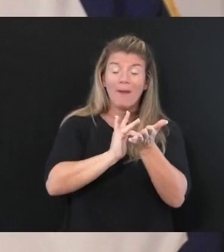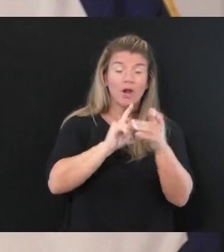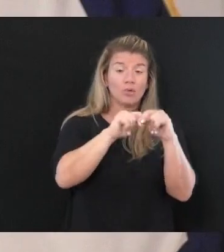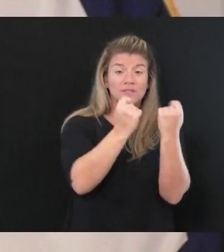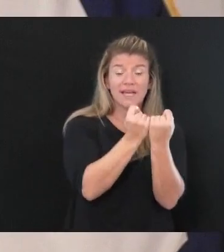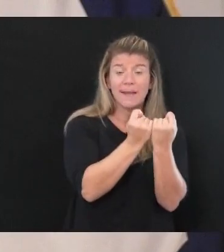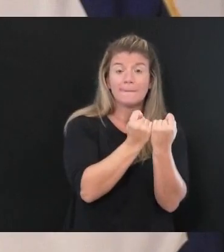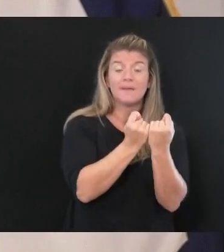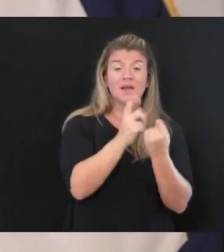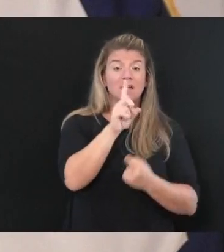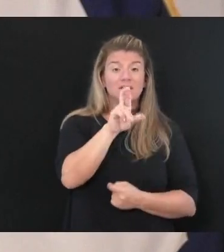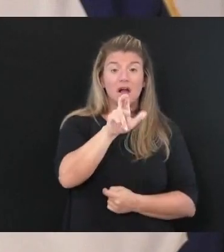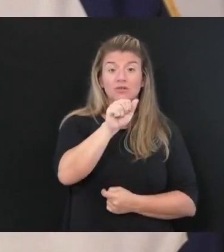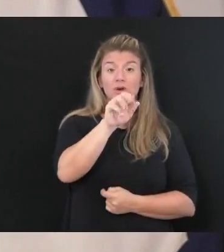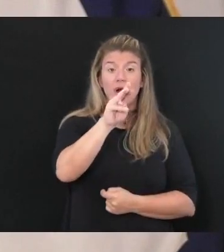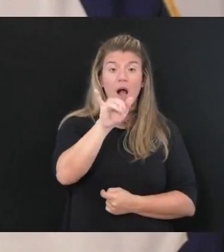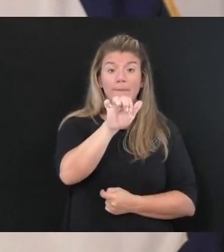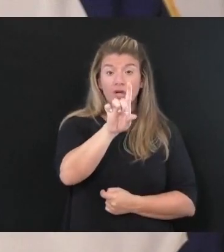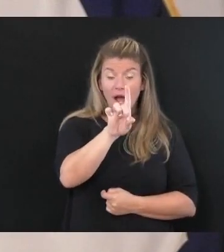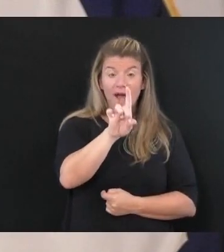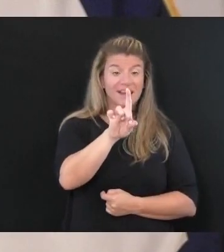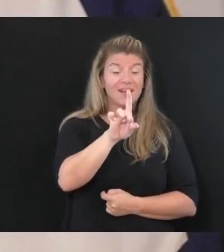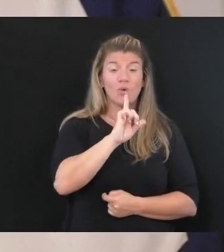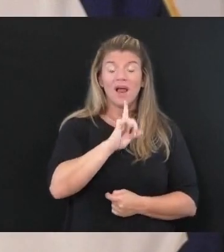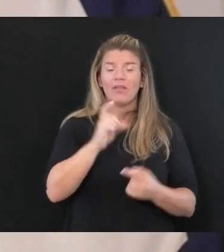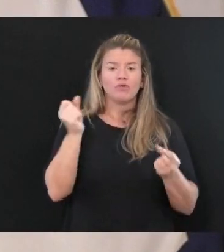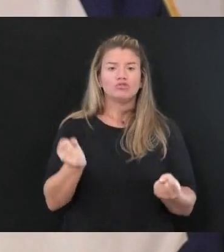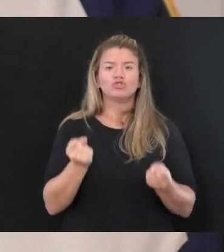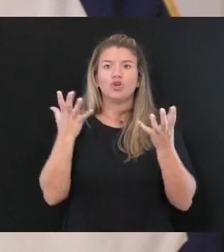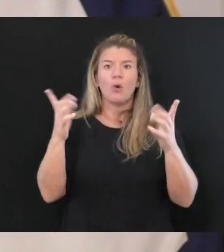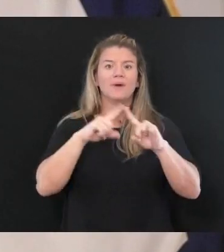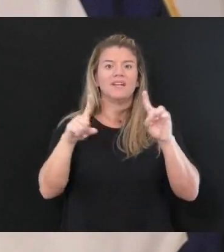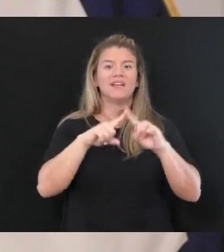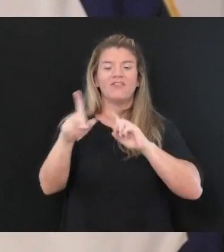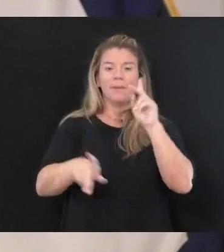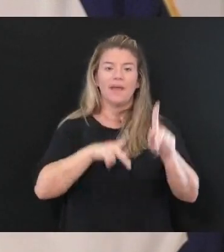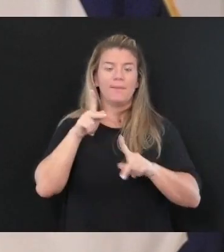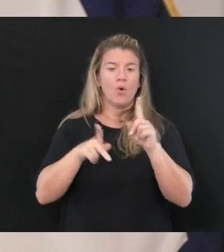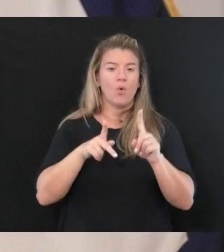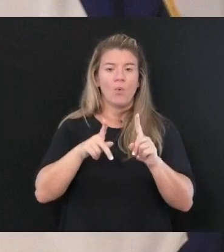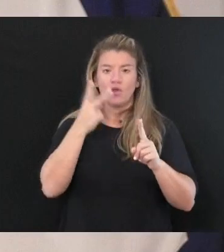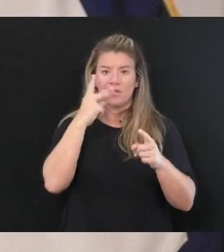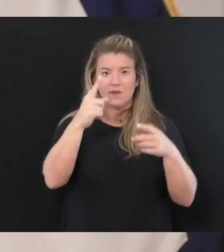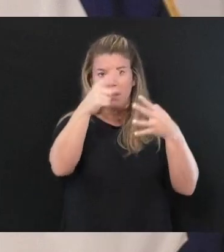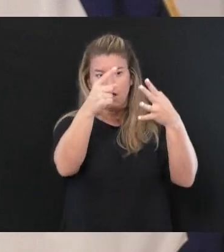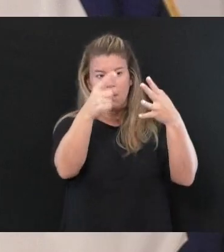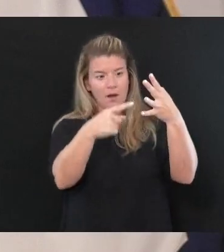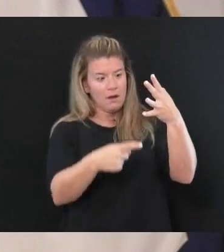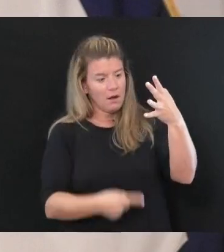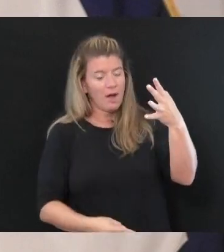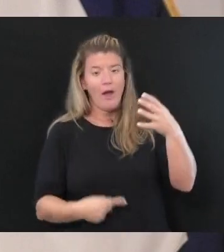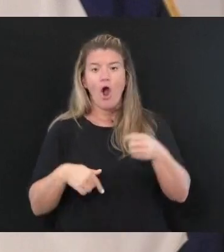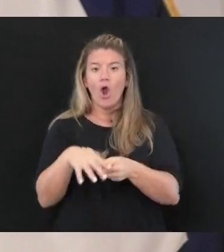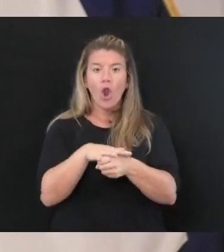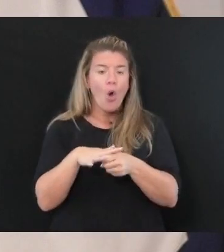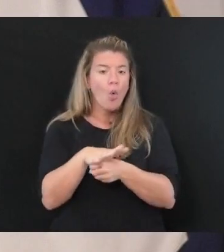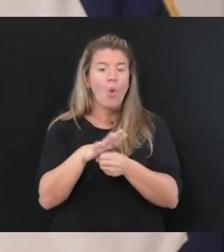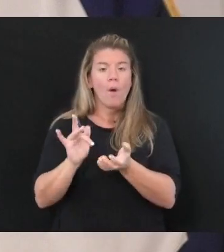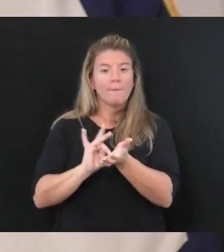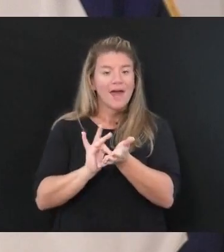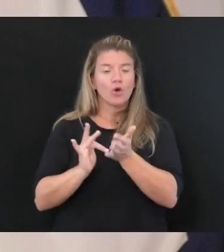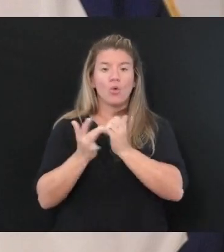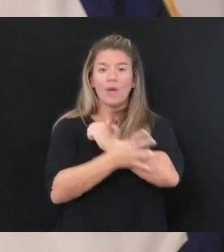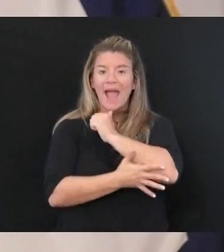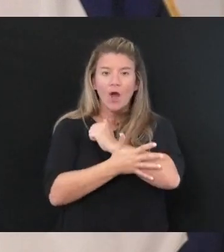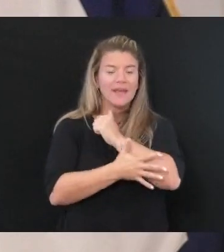community, Dr. Amjad, and, just so many different people, all the way down through all the local medical and local county